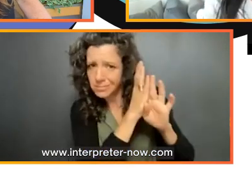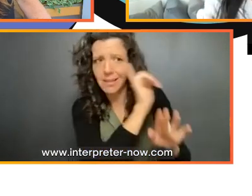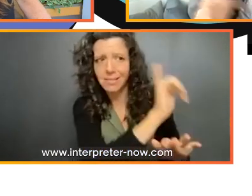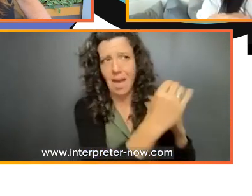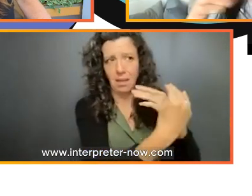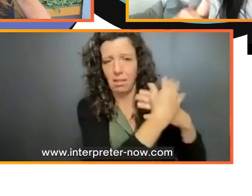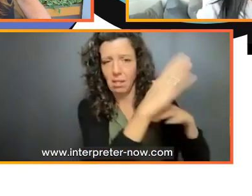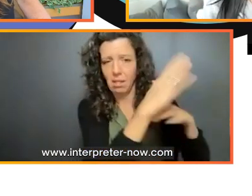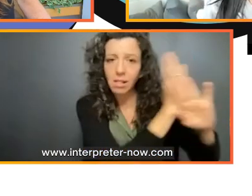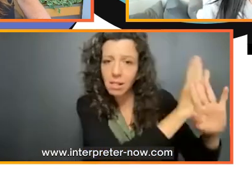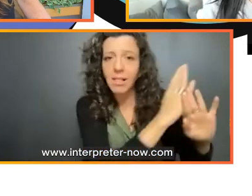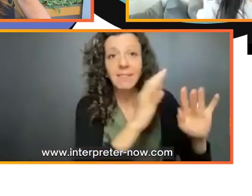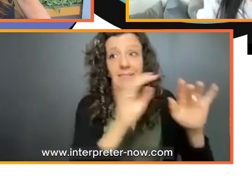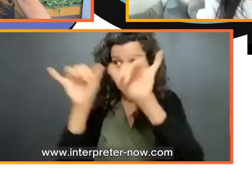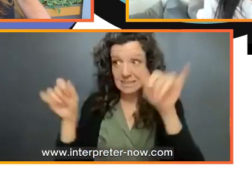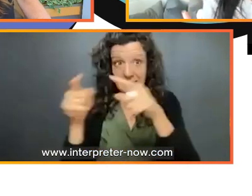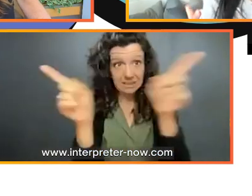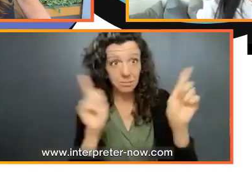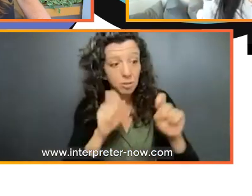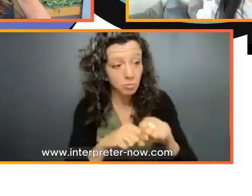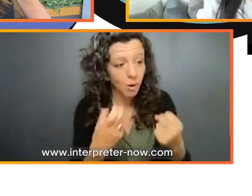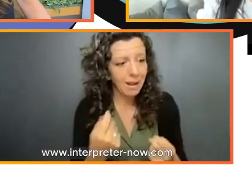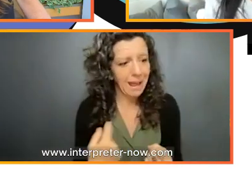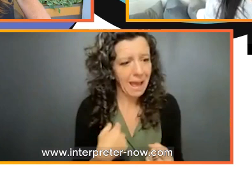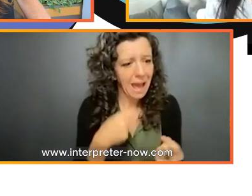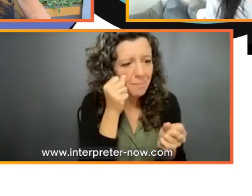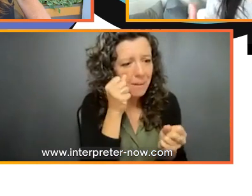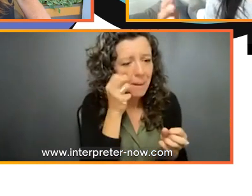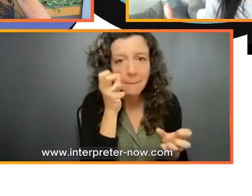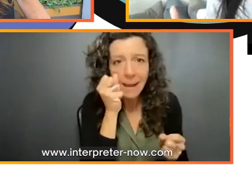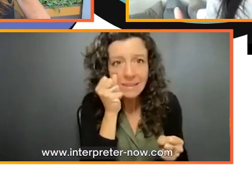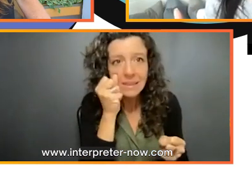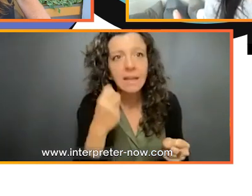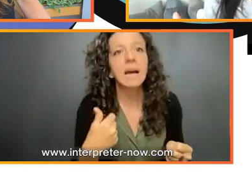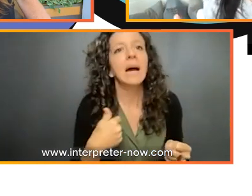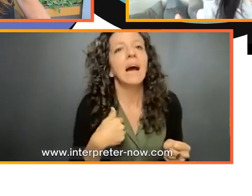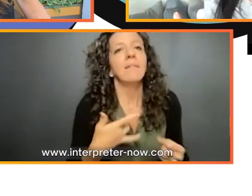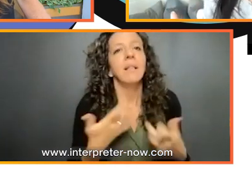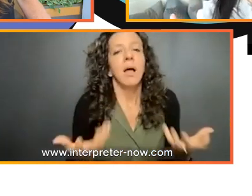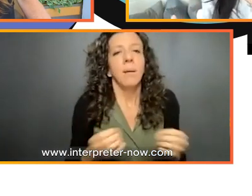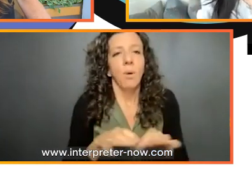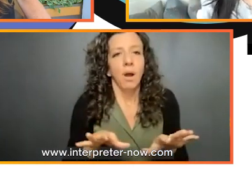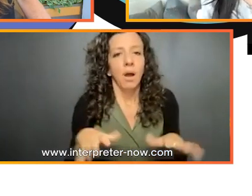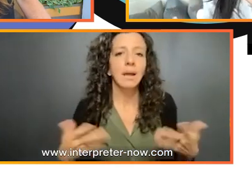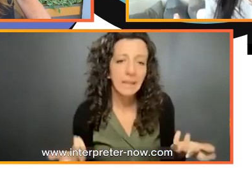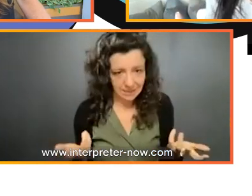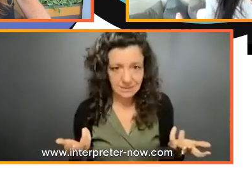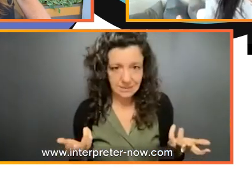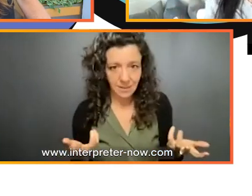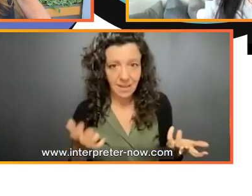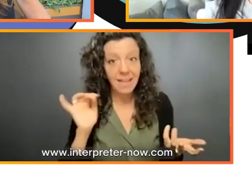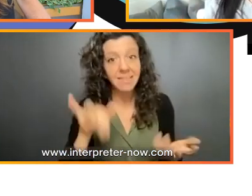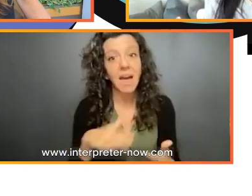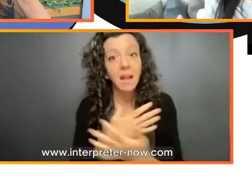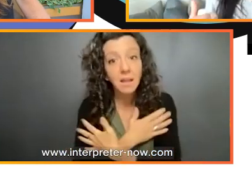me to claim belonging in situations like, I put this up on Instagram all the time, like situations I find myself in where someone disrespects me or